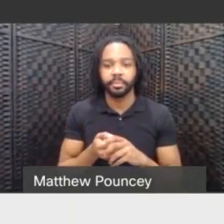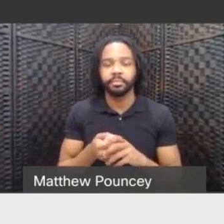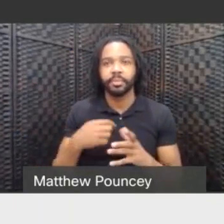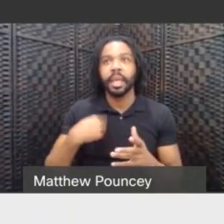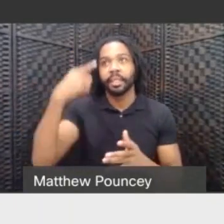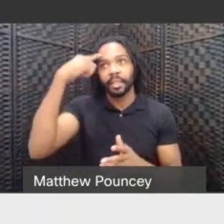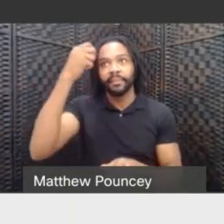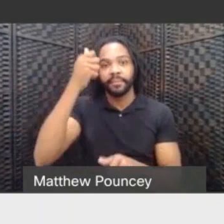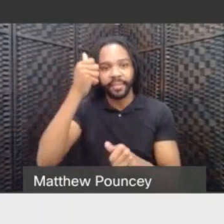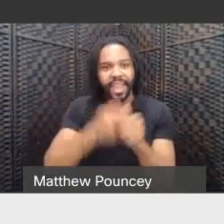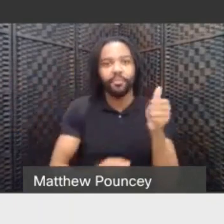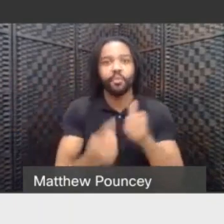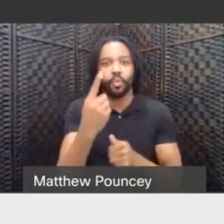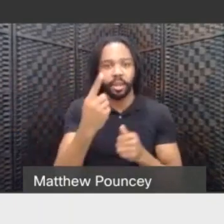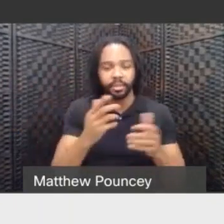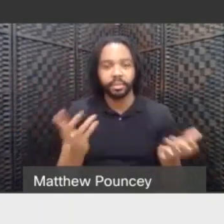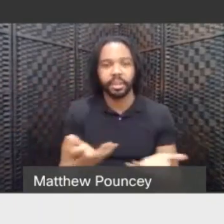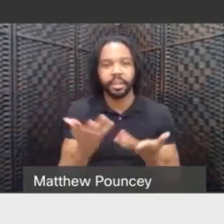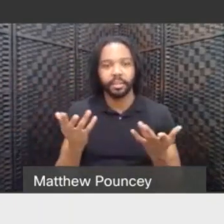here who